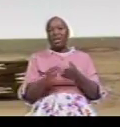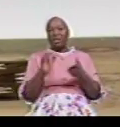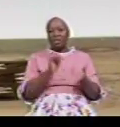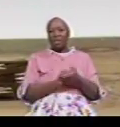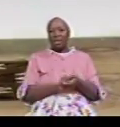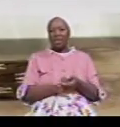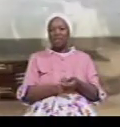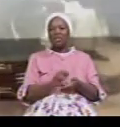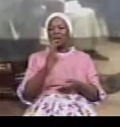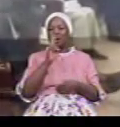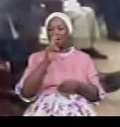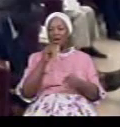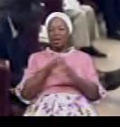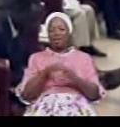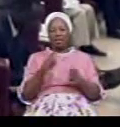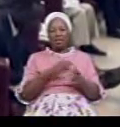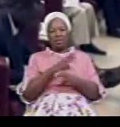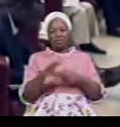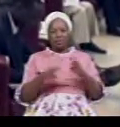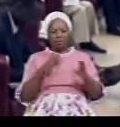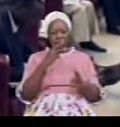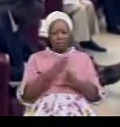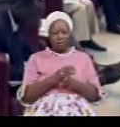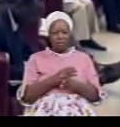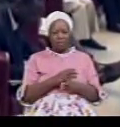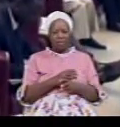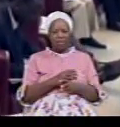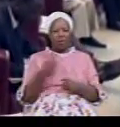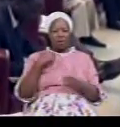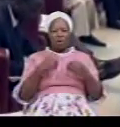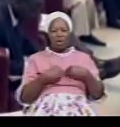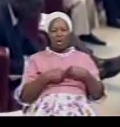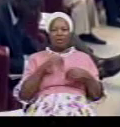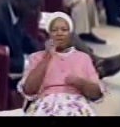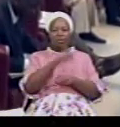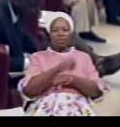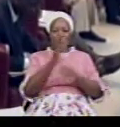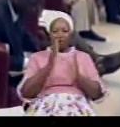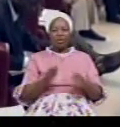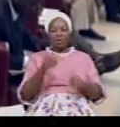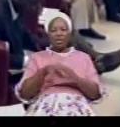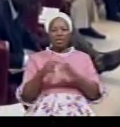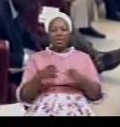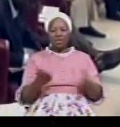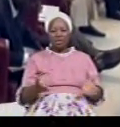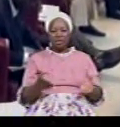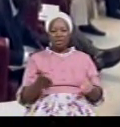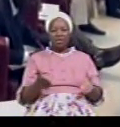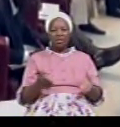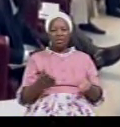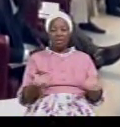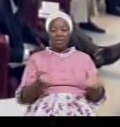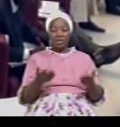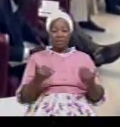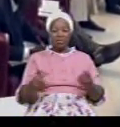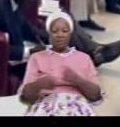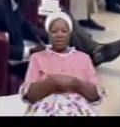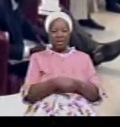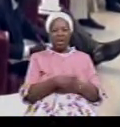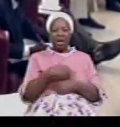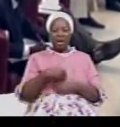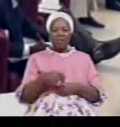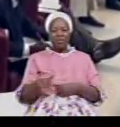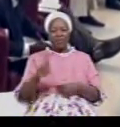in the world. We have overcomers in the house today. You're going to discover as you walk out of the